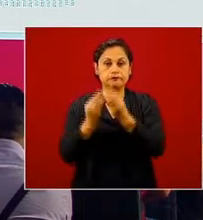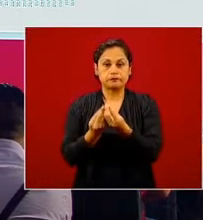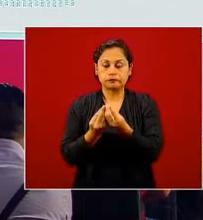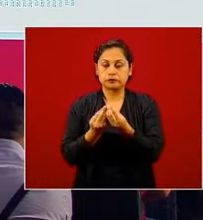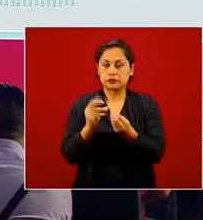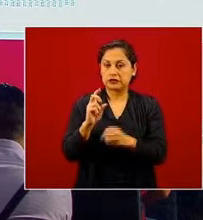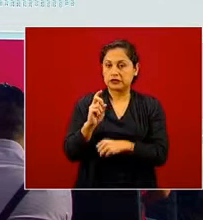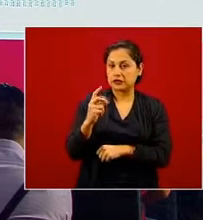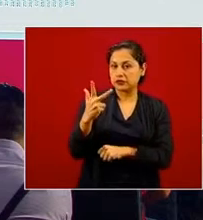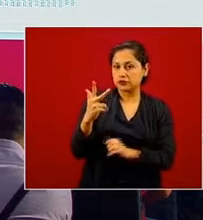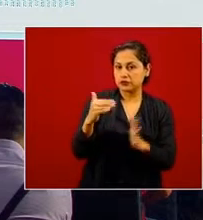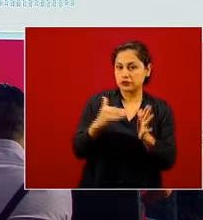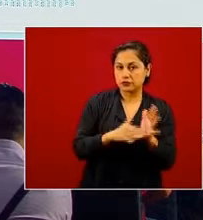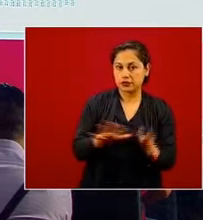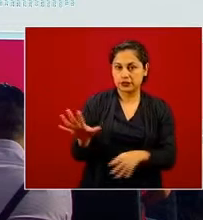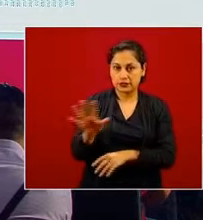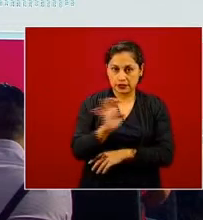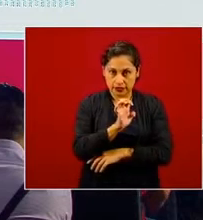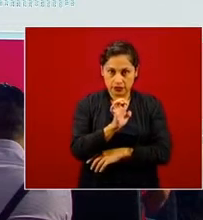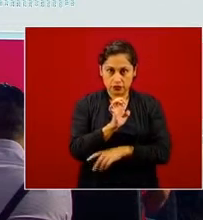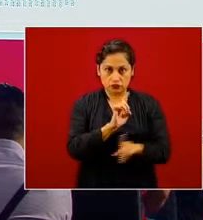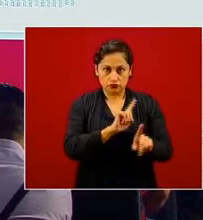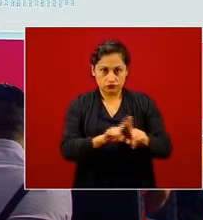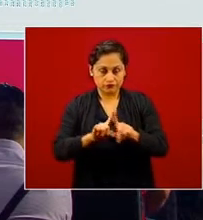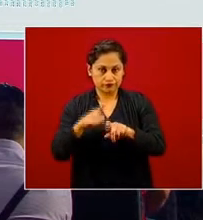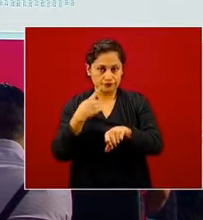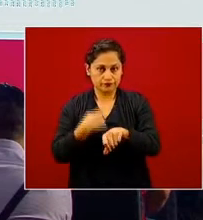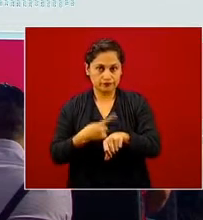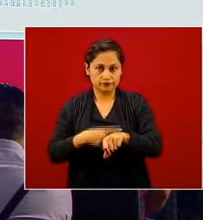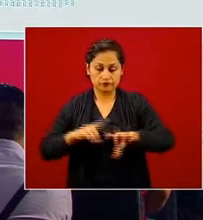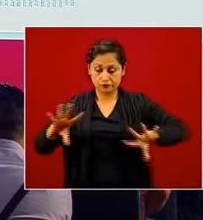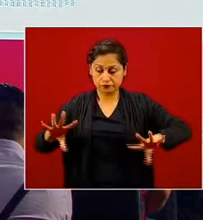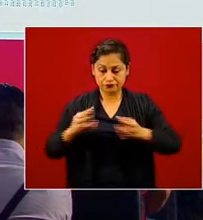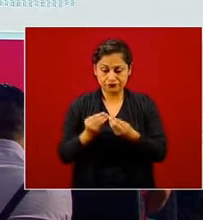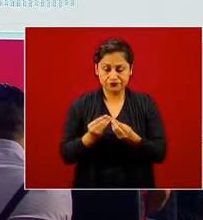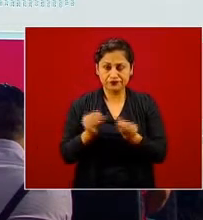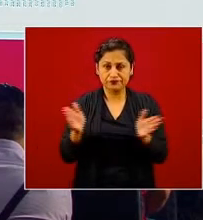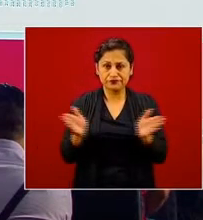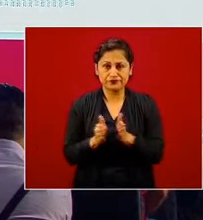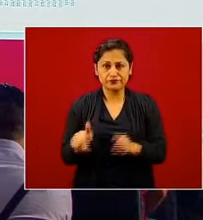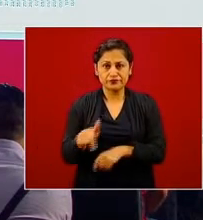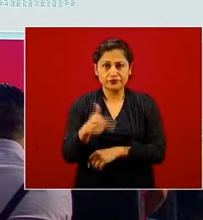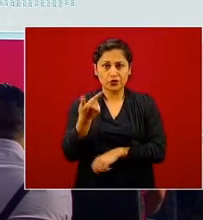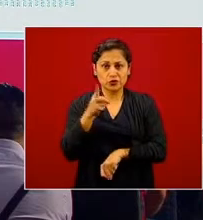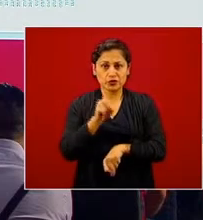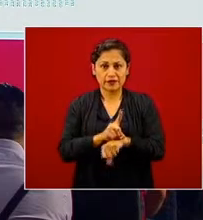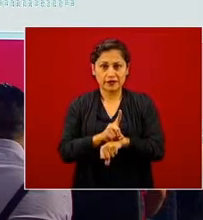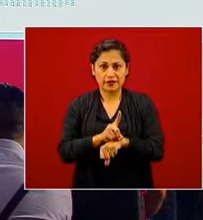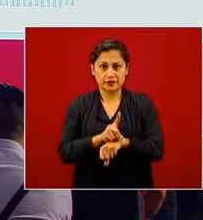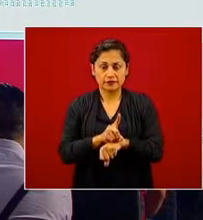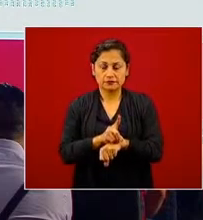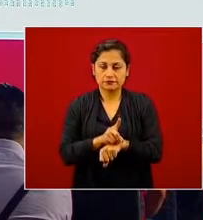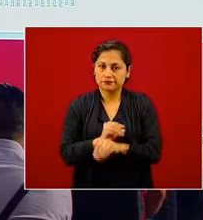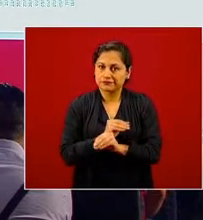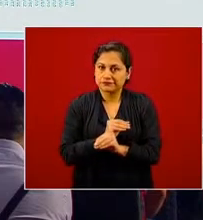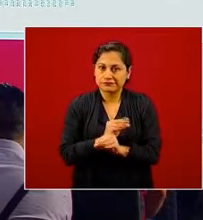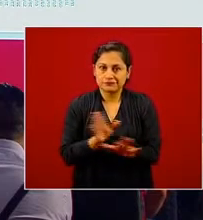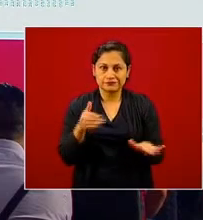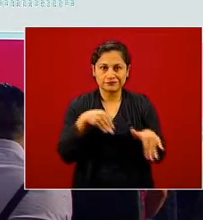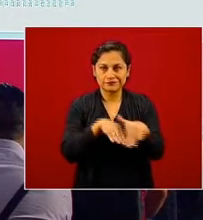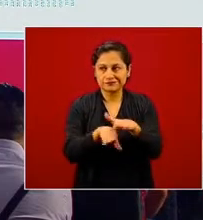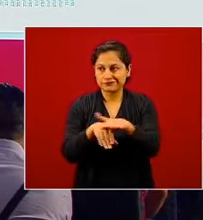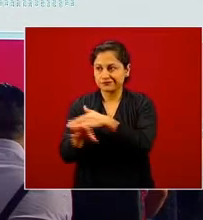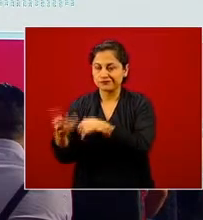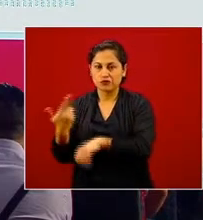And that means we would have almost 40,000 or 38,000 cases in just 12 days.